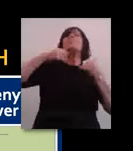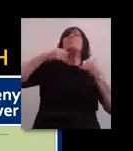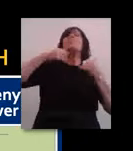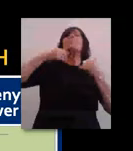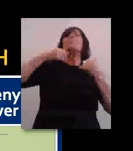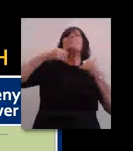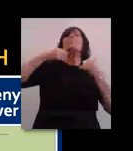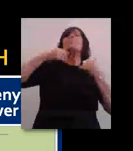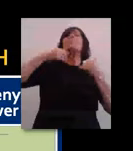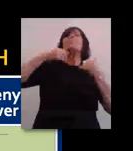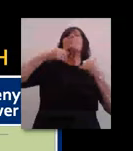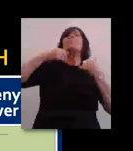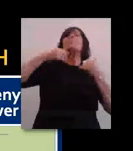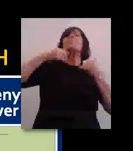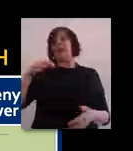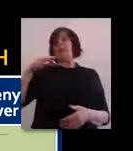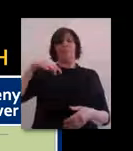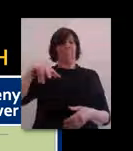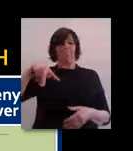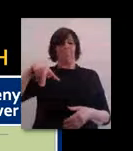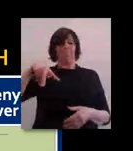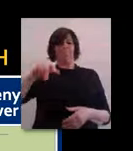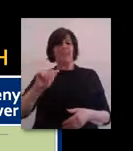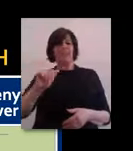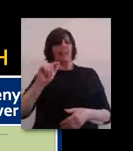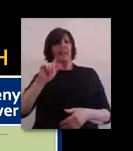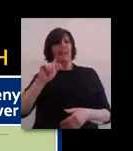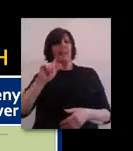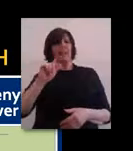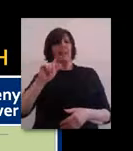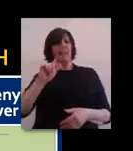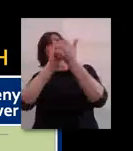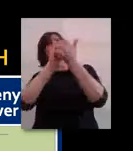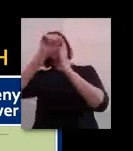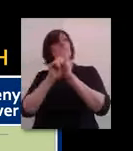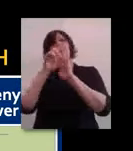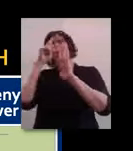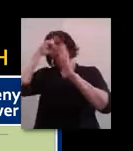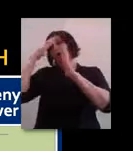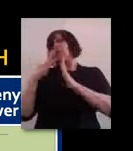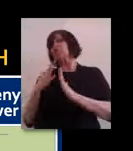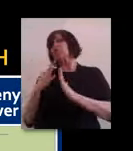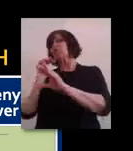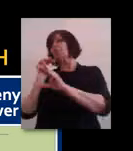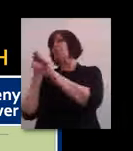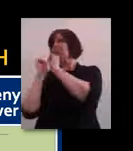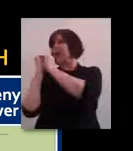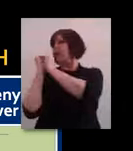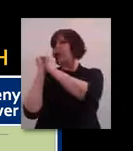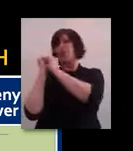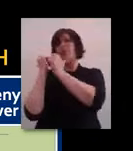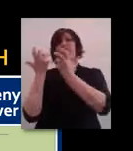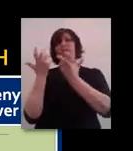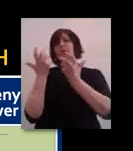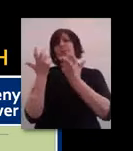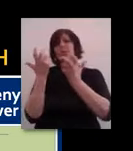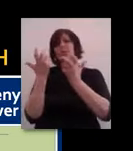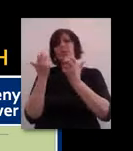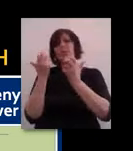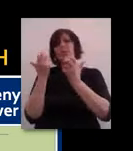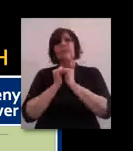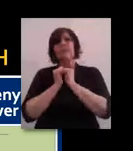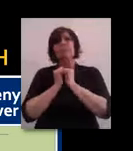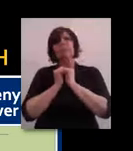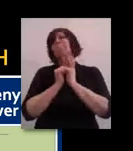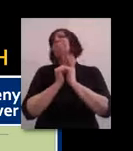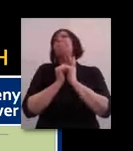concert with the New York State. Governor Wolf has been working in concert with our governor, Andrew Cuomo, and Governor